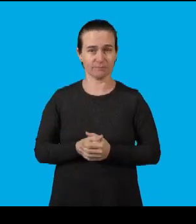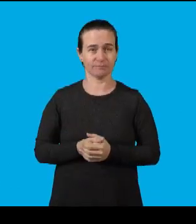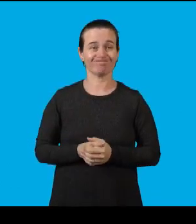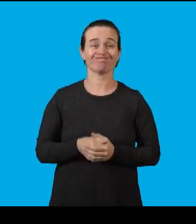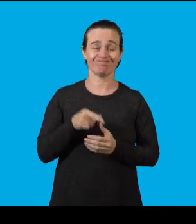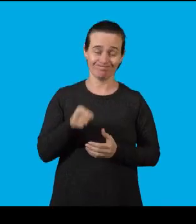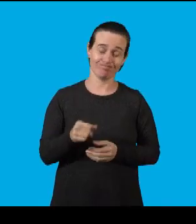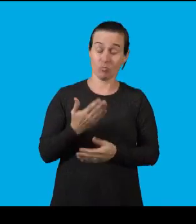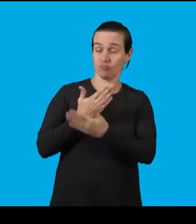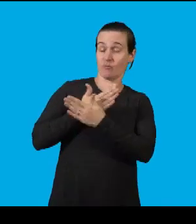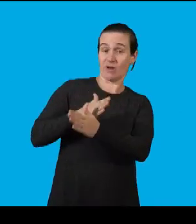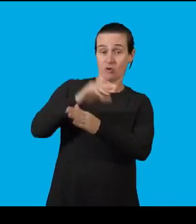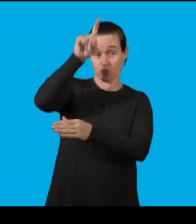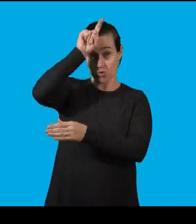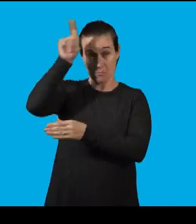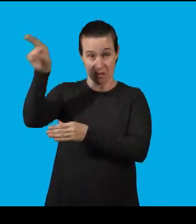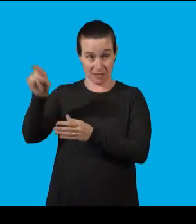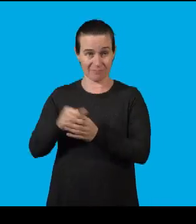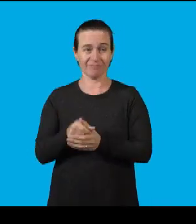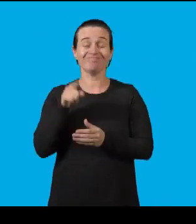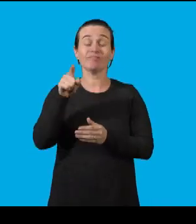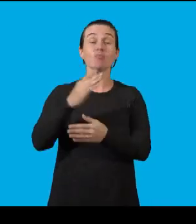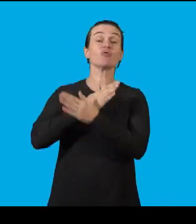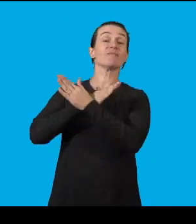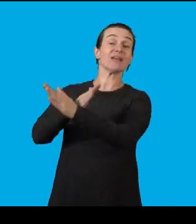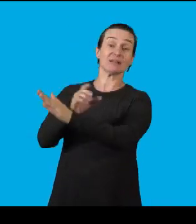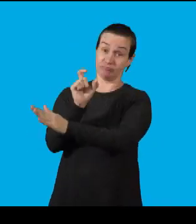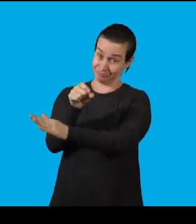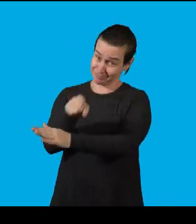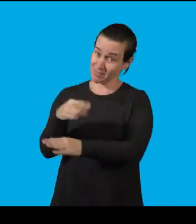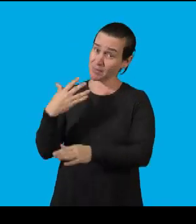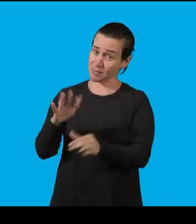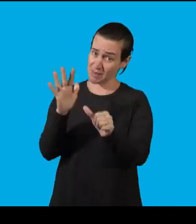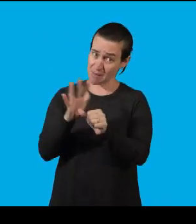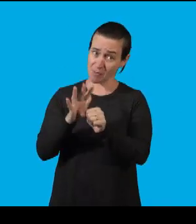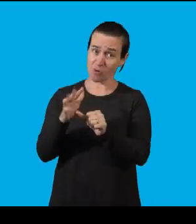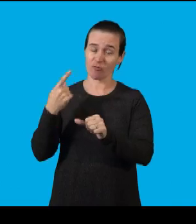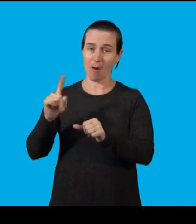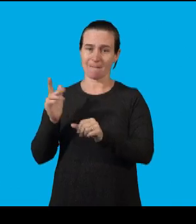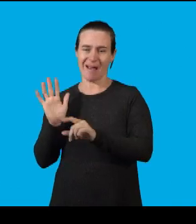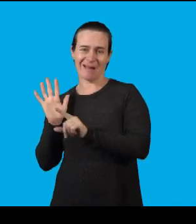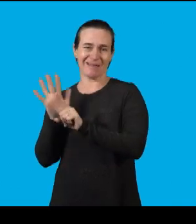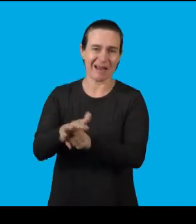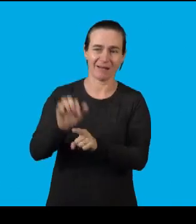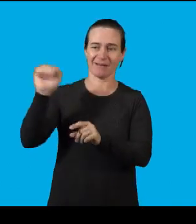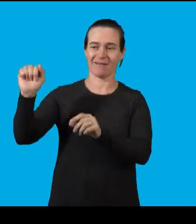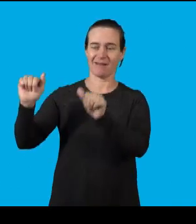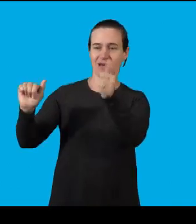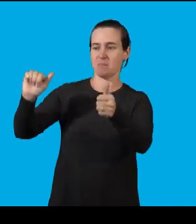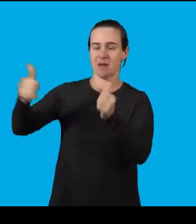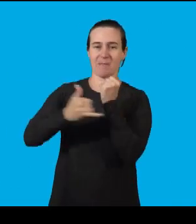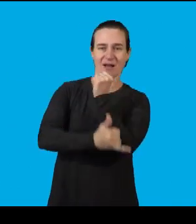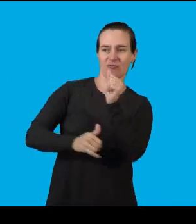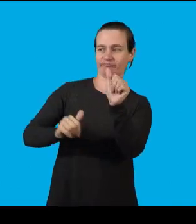to the question. To prevent Germany, that word prevent is very important, from attacking its neighbors